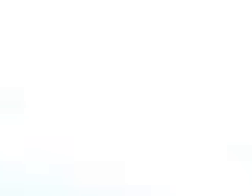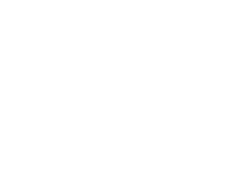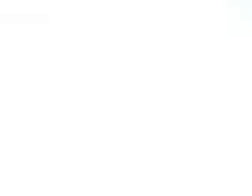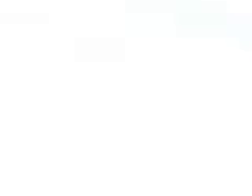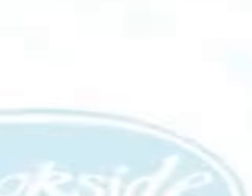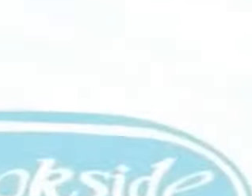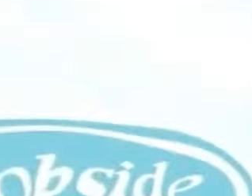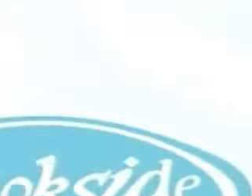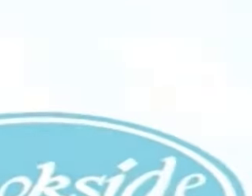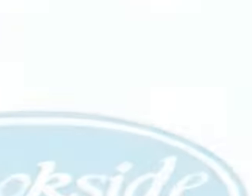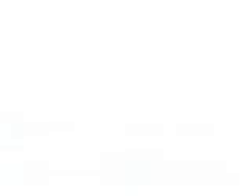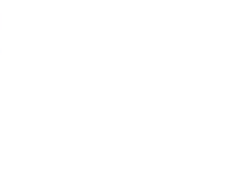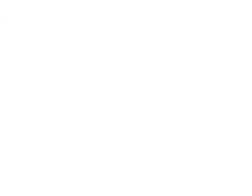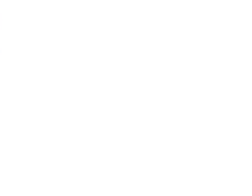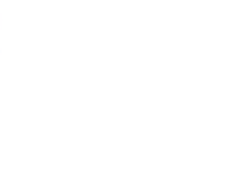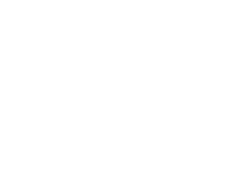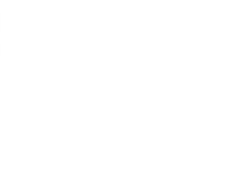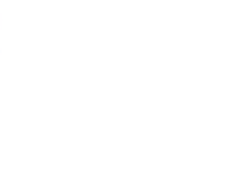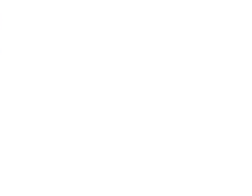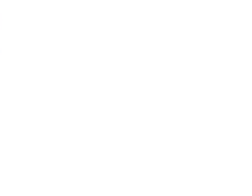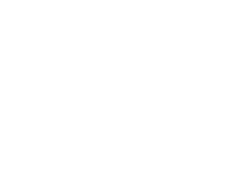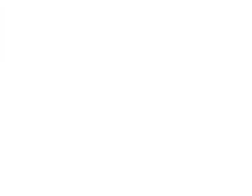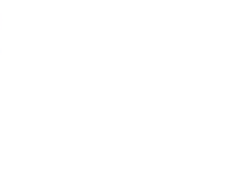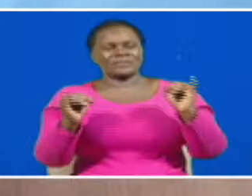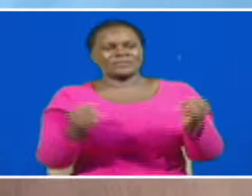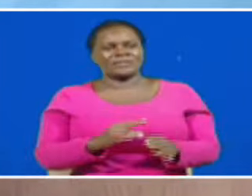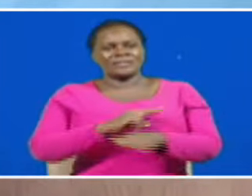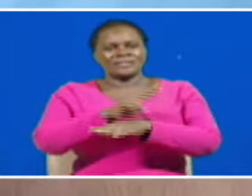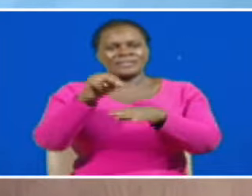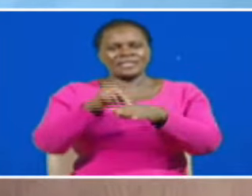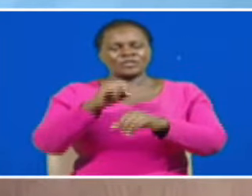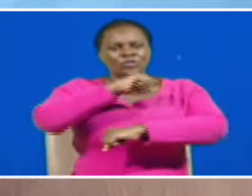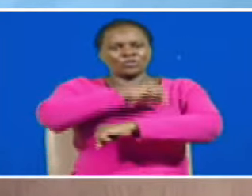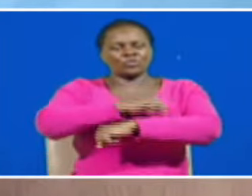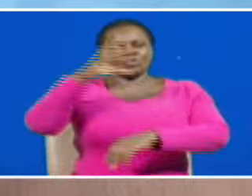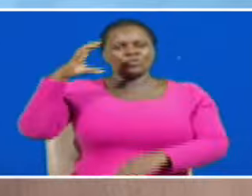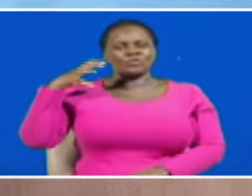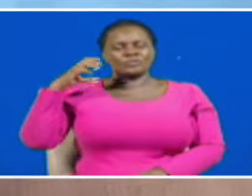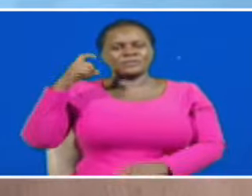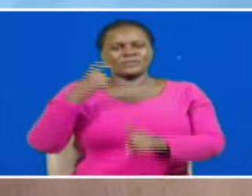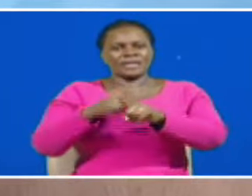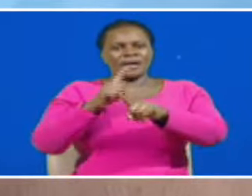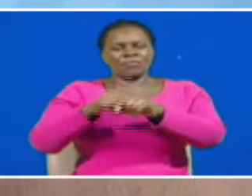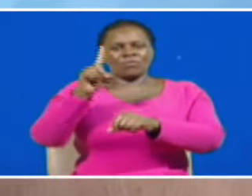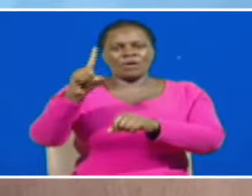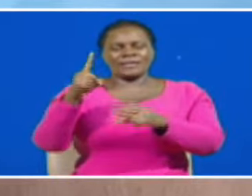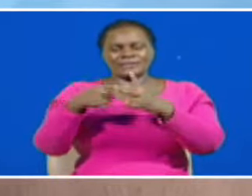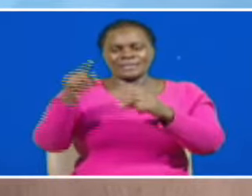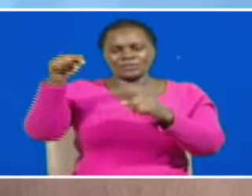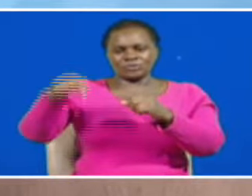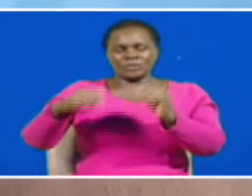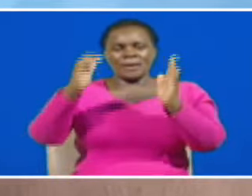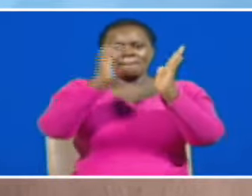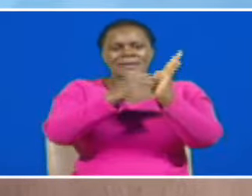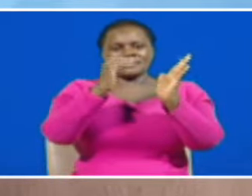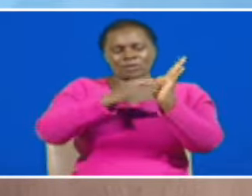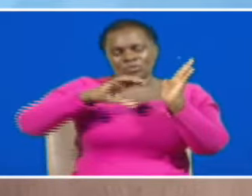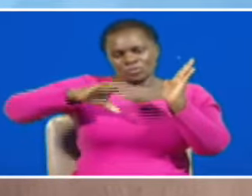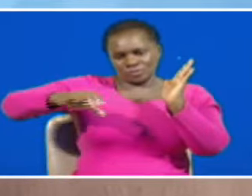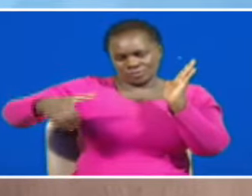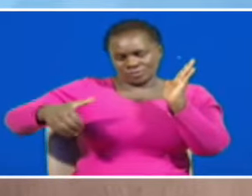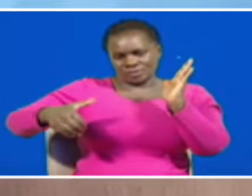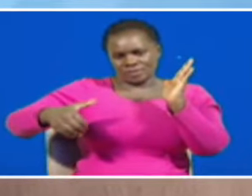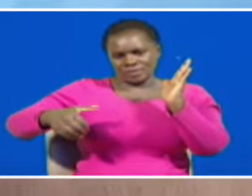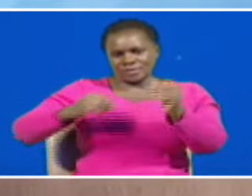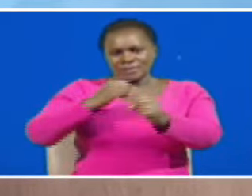Secondary School Term 1 Games, nurturing youth talent. School Term 1 Games kicked off today in Machakos County, with a